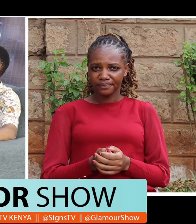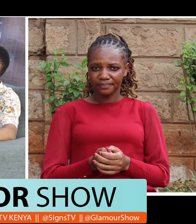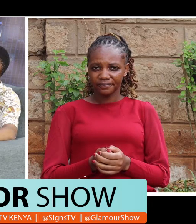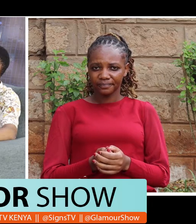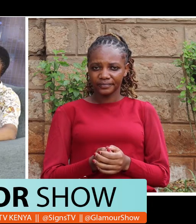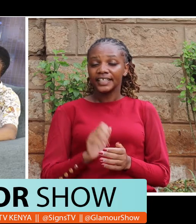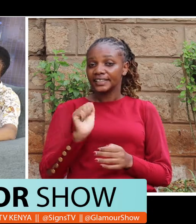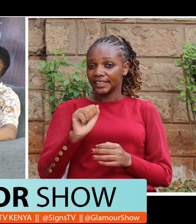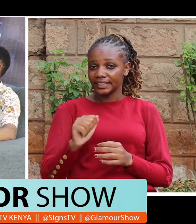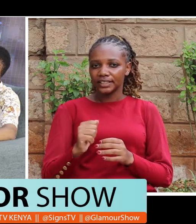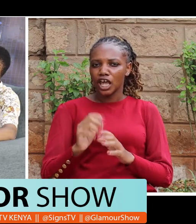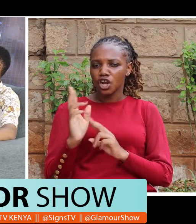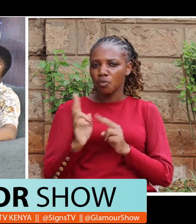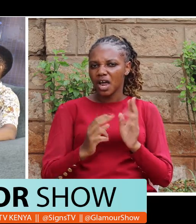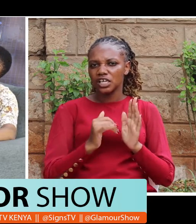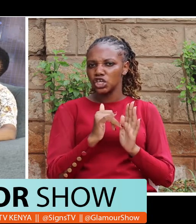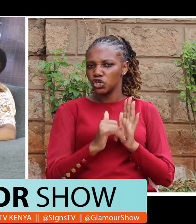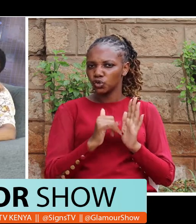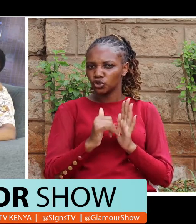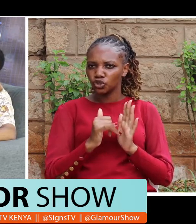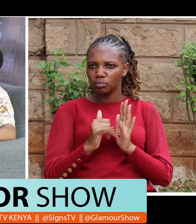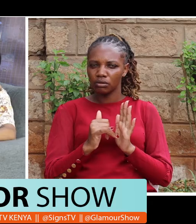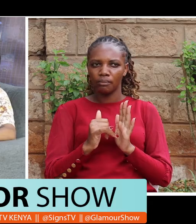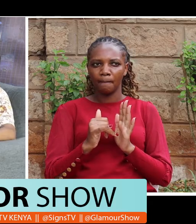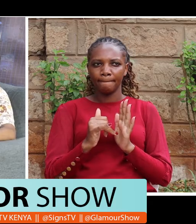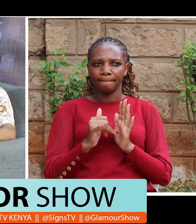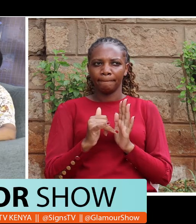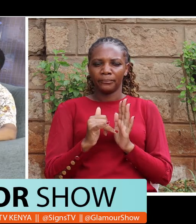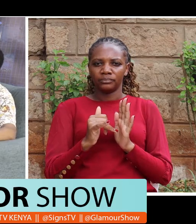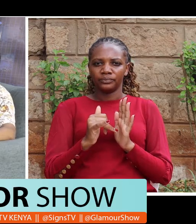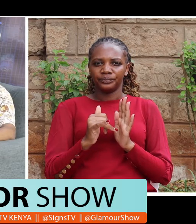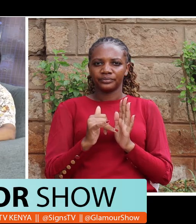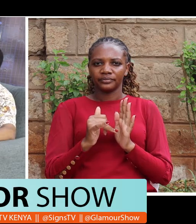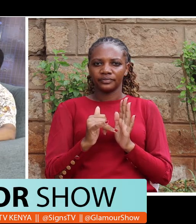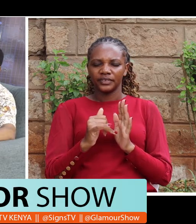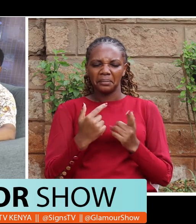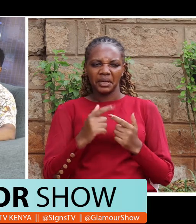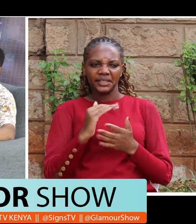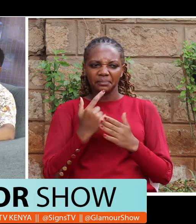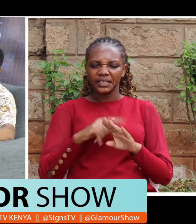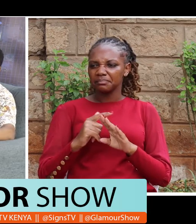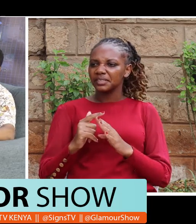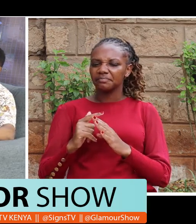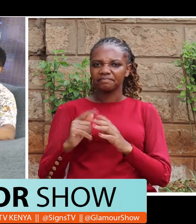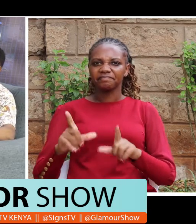You only do it on YouTube? Yes, I usually do it on YouTube. In real life,